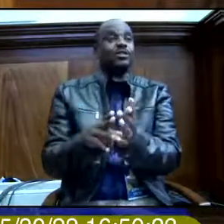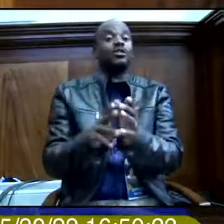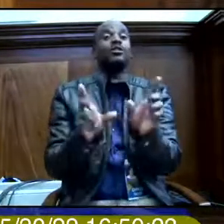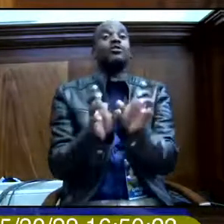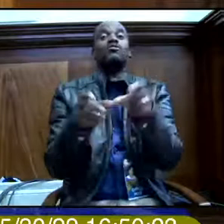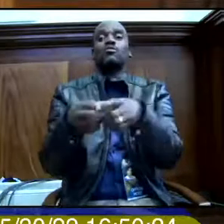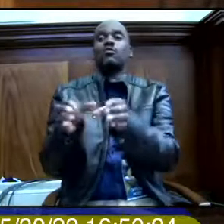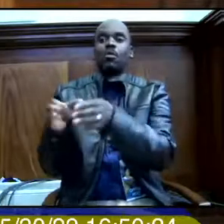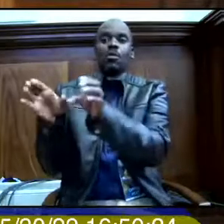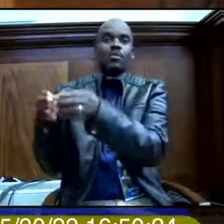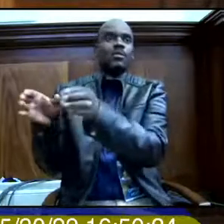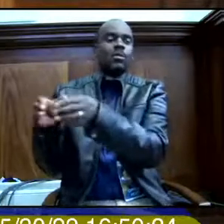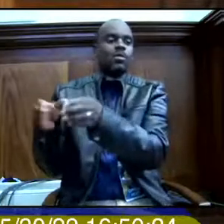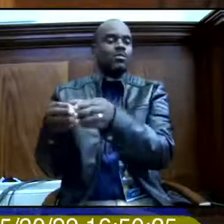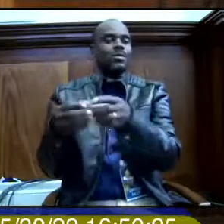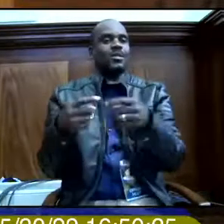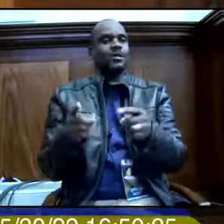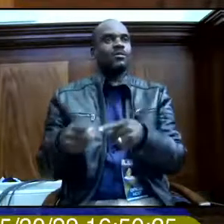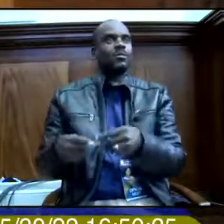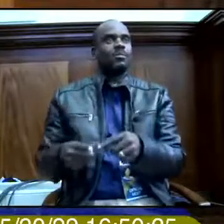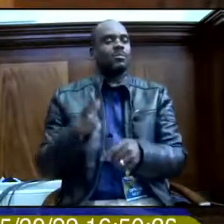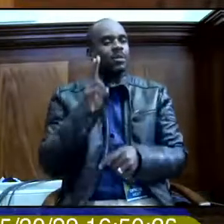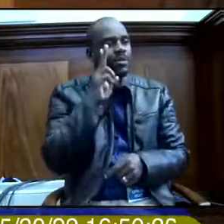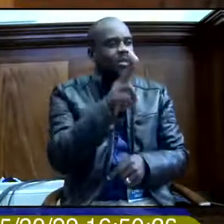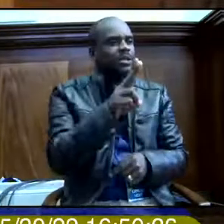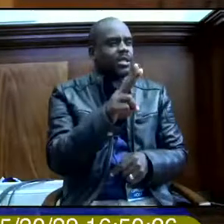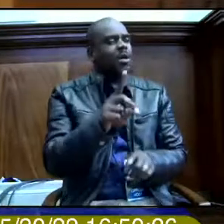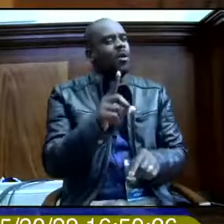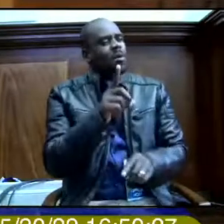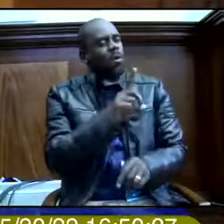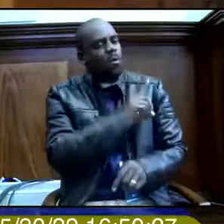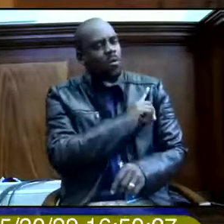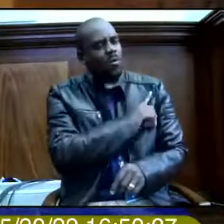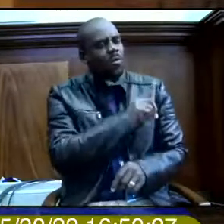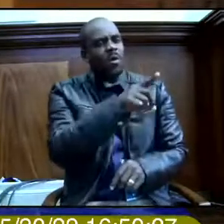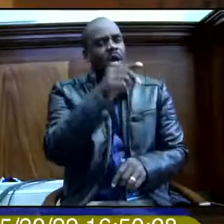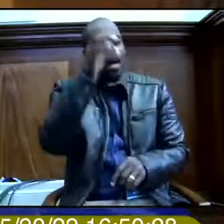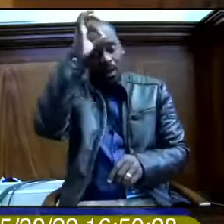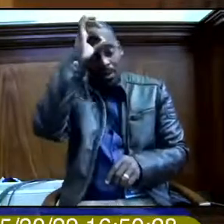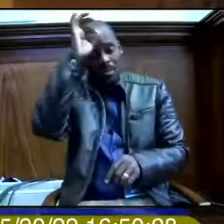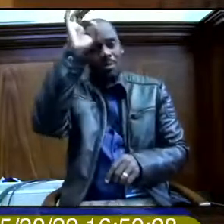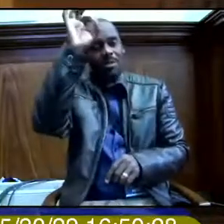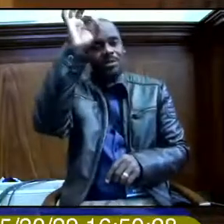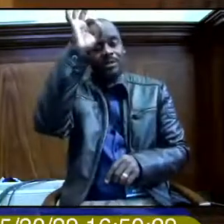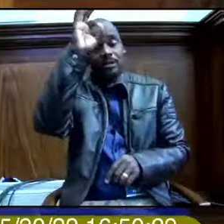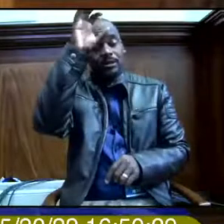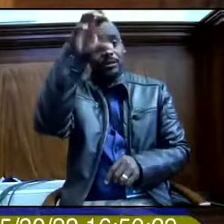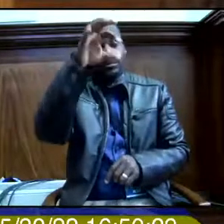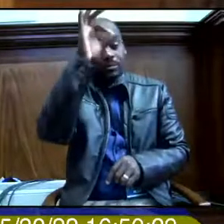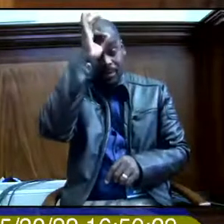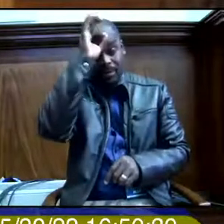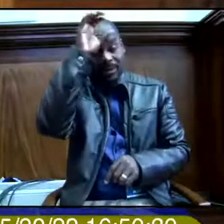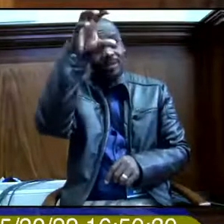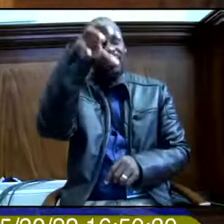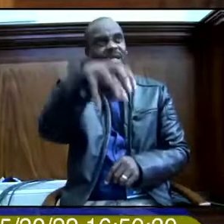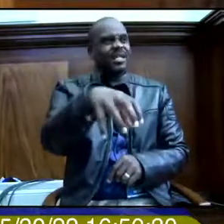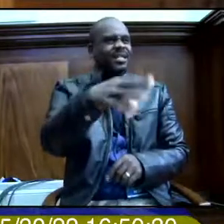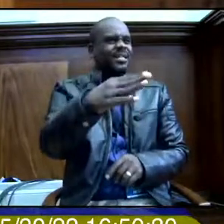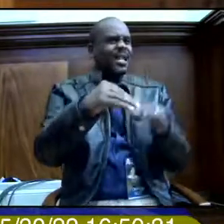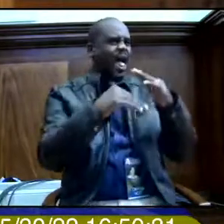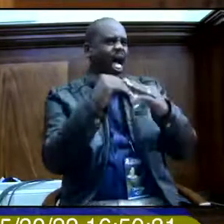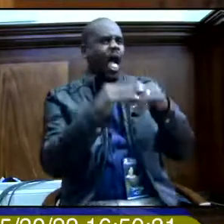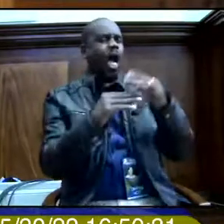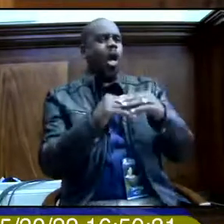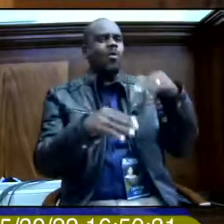come will be able to say why is the police station that was renovated in 2017 not completed